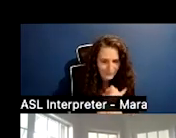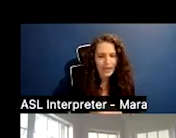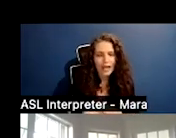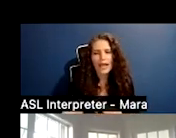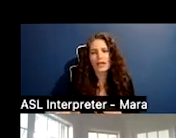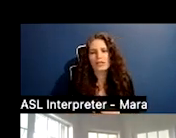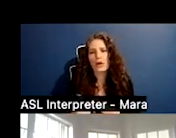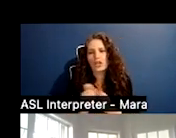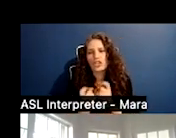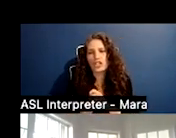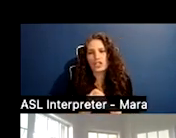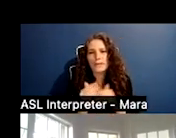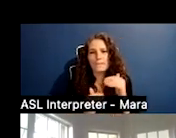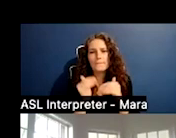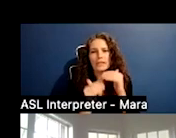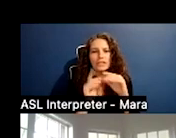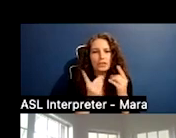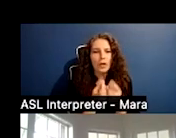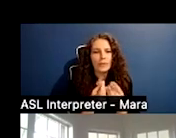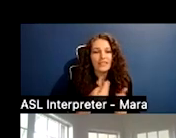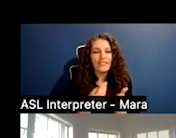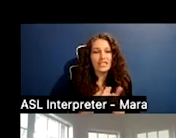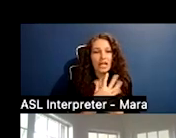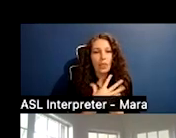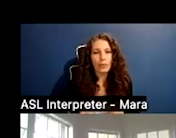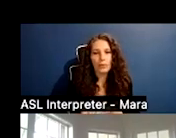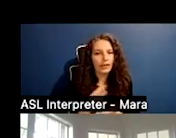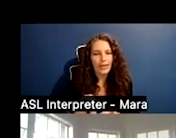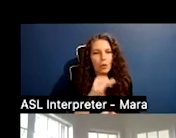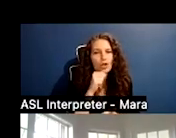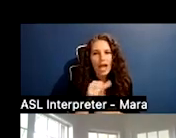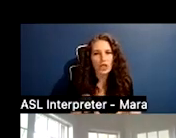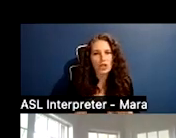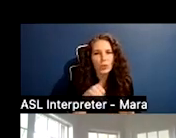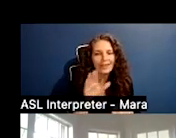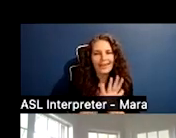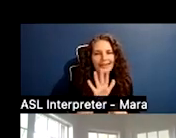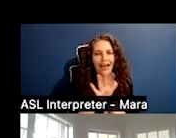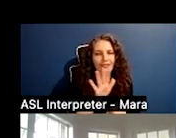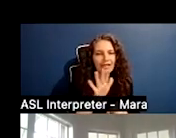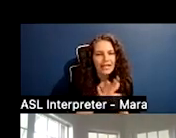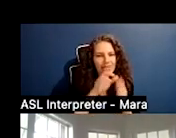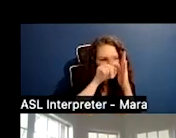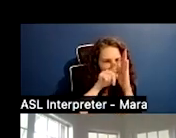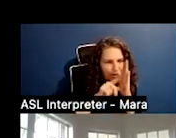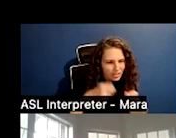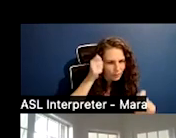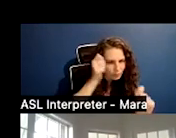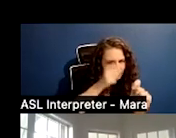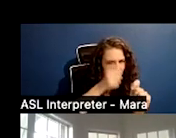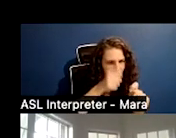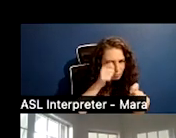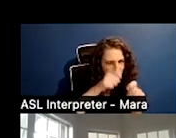in building departments running out of funding and not doing nail inspections, for example. Heard this from a couple of earthquakes.